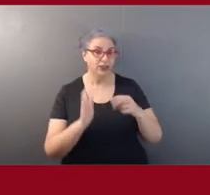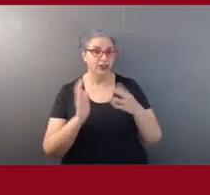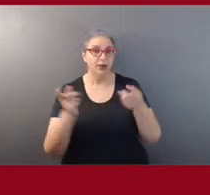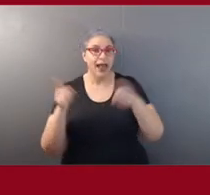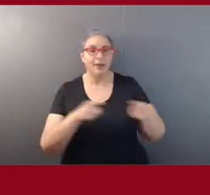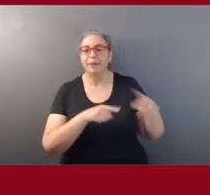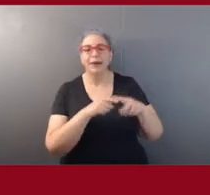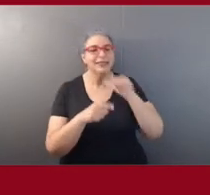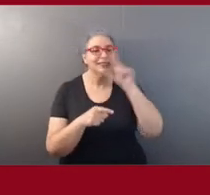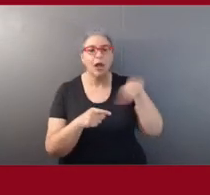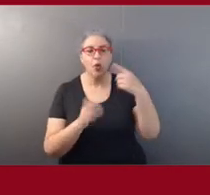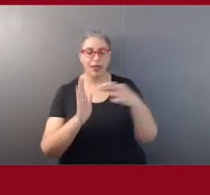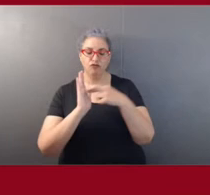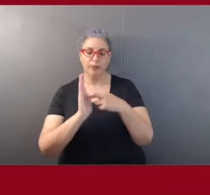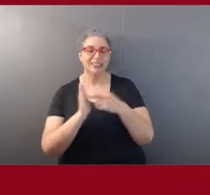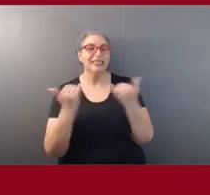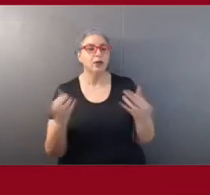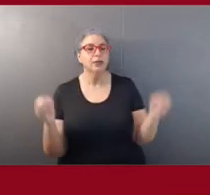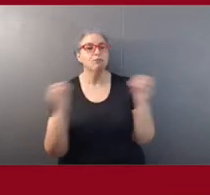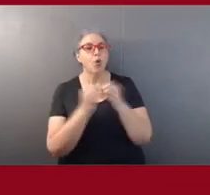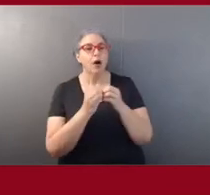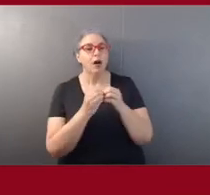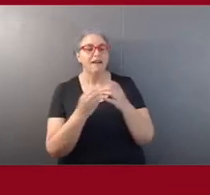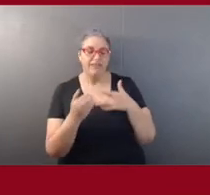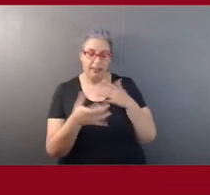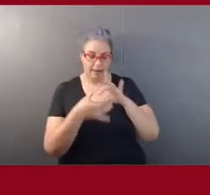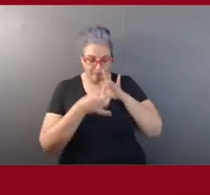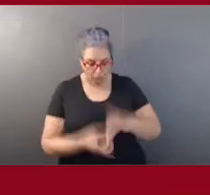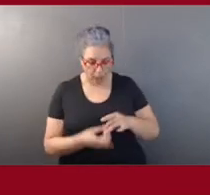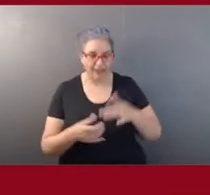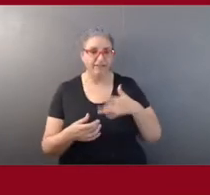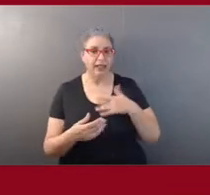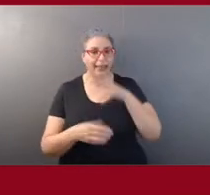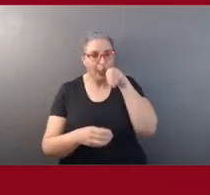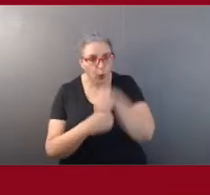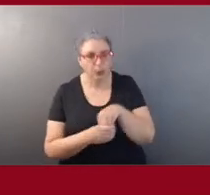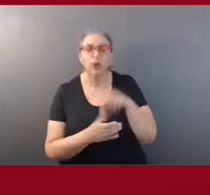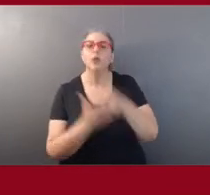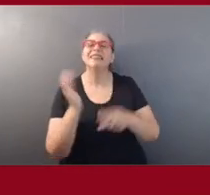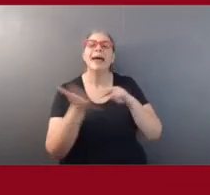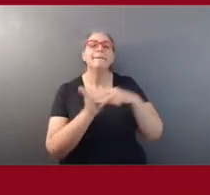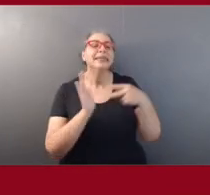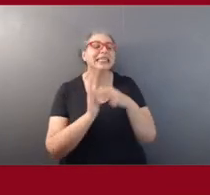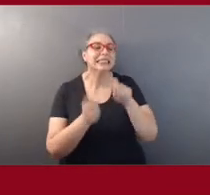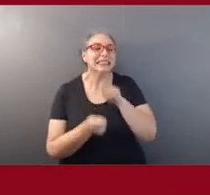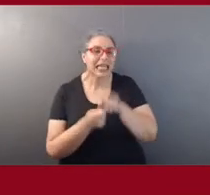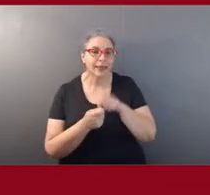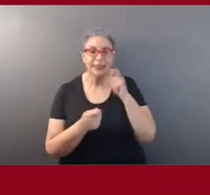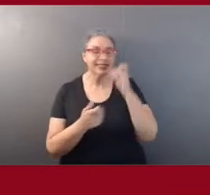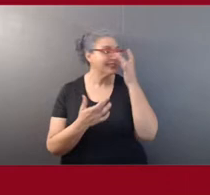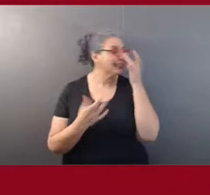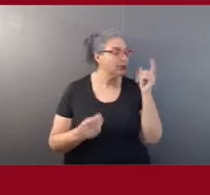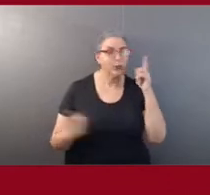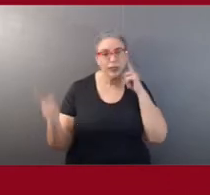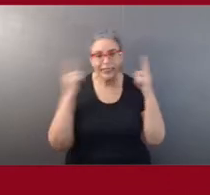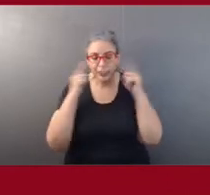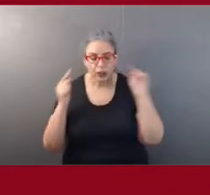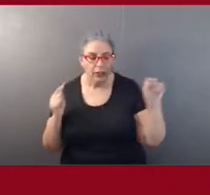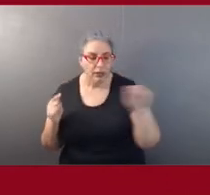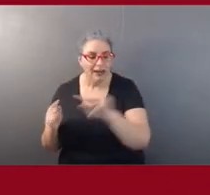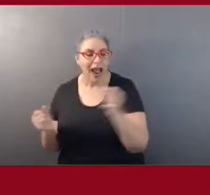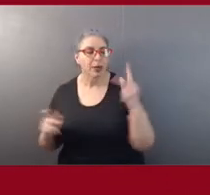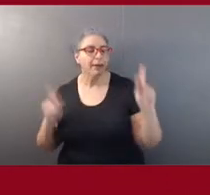point. It is further into the belonging and inclusion portion. And what does that actually mean? And it's interesting to hear how many people even have